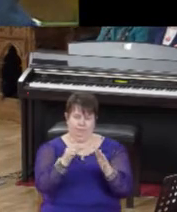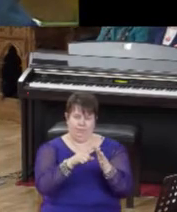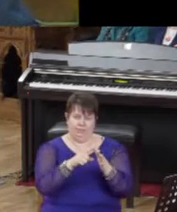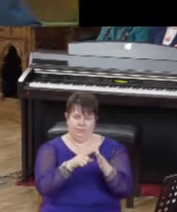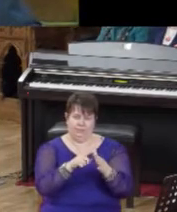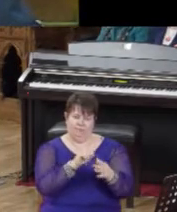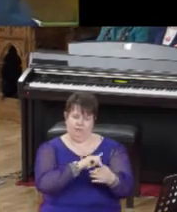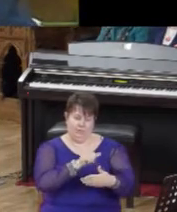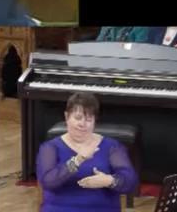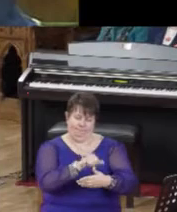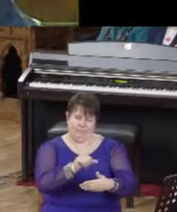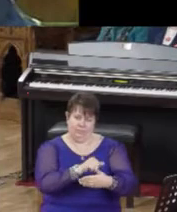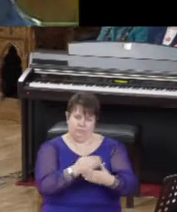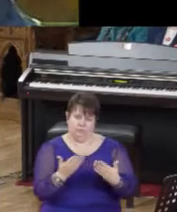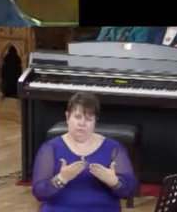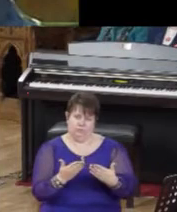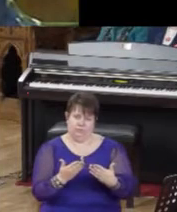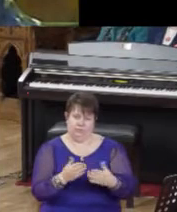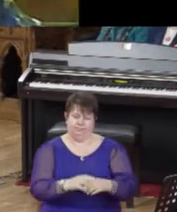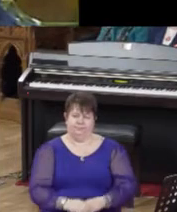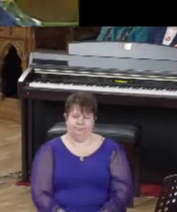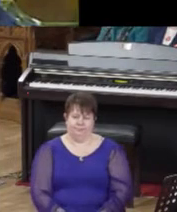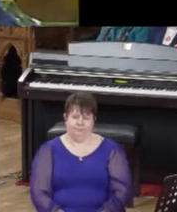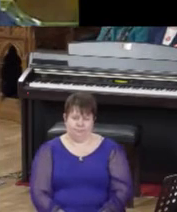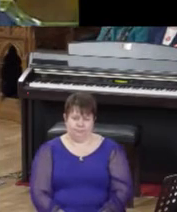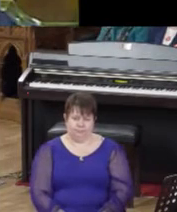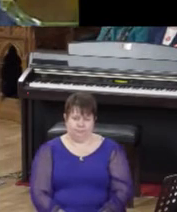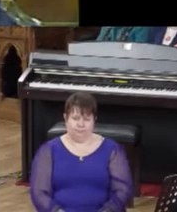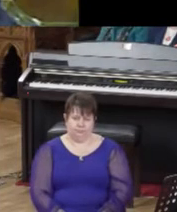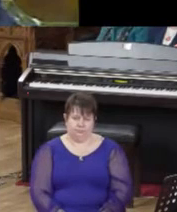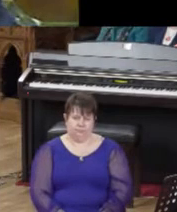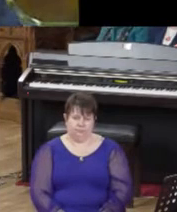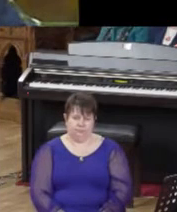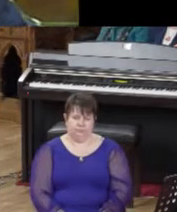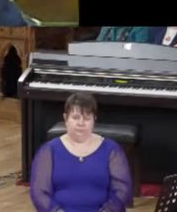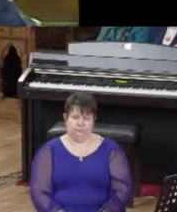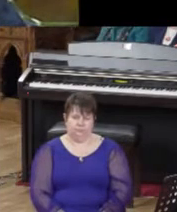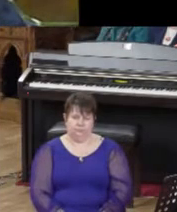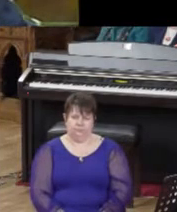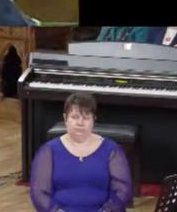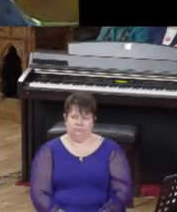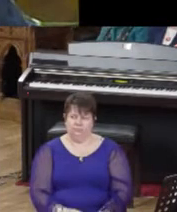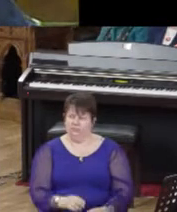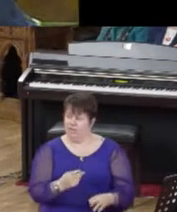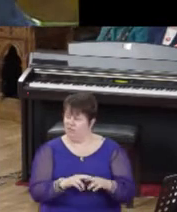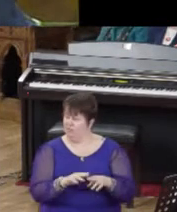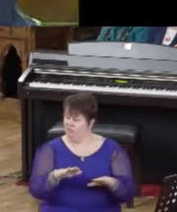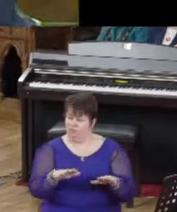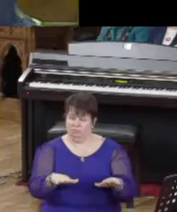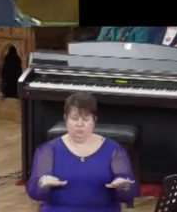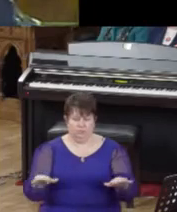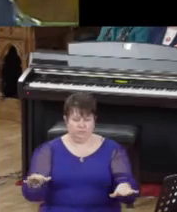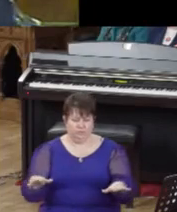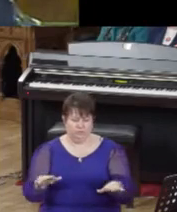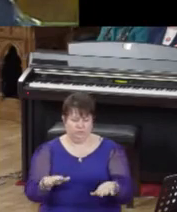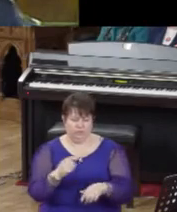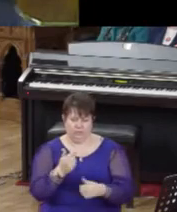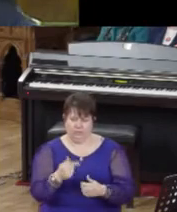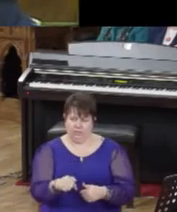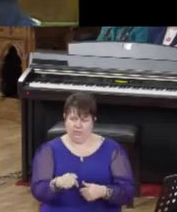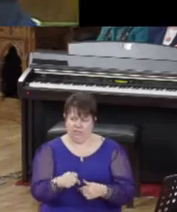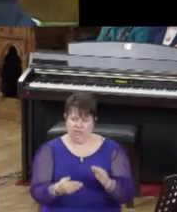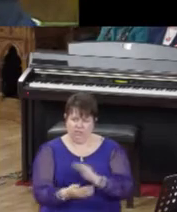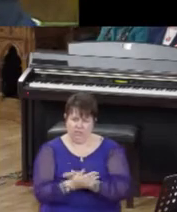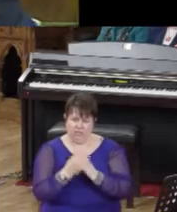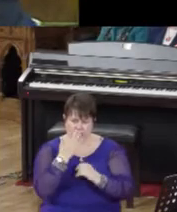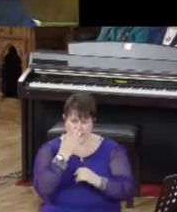happens towards the latter part of our service this morning. If there are wee ones under the age of